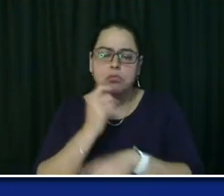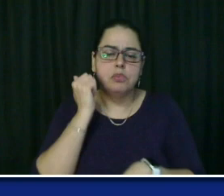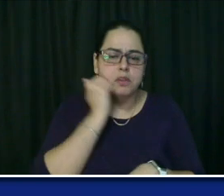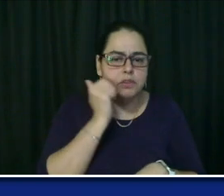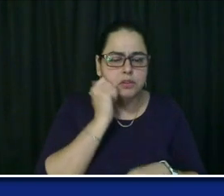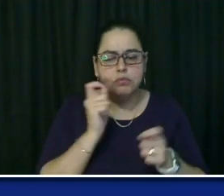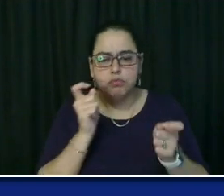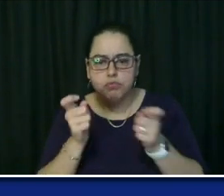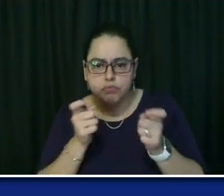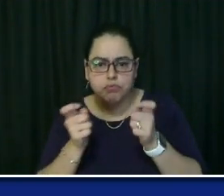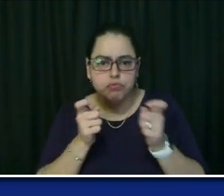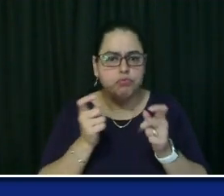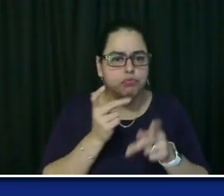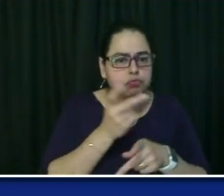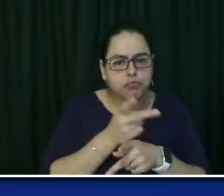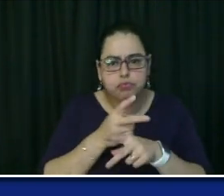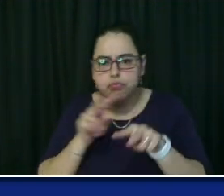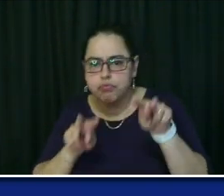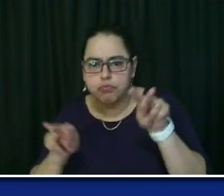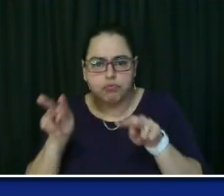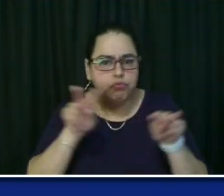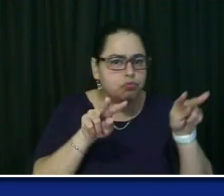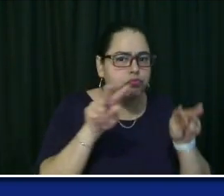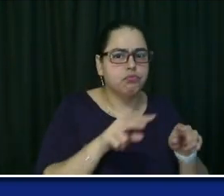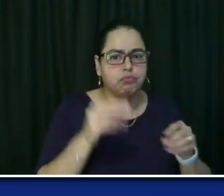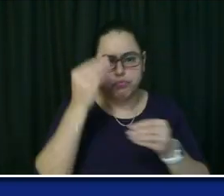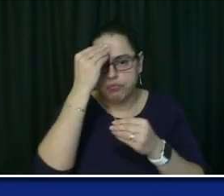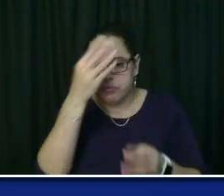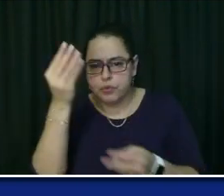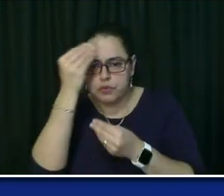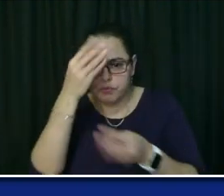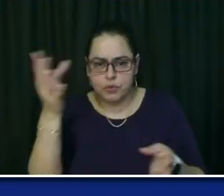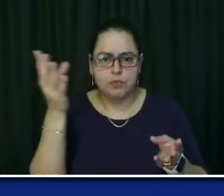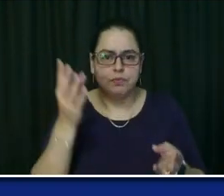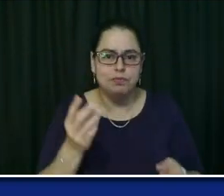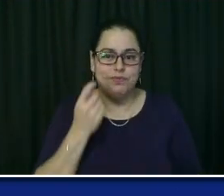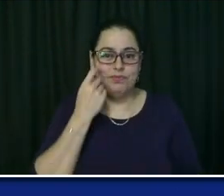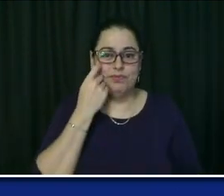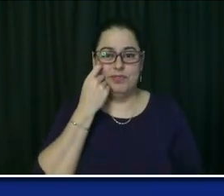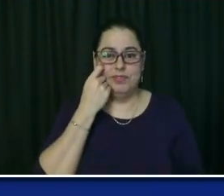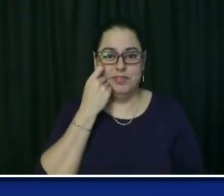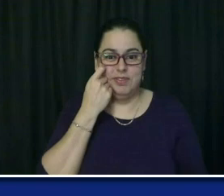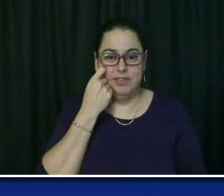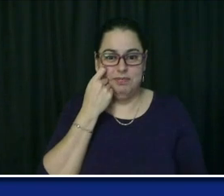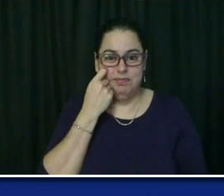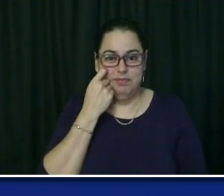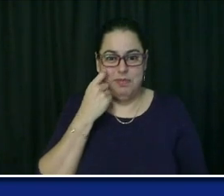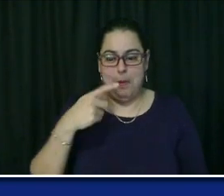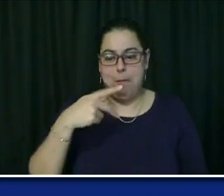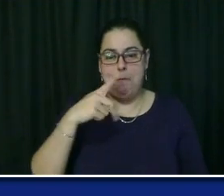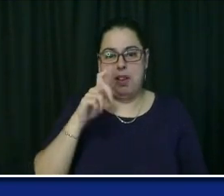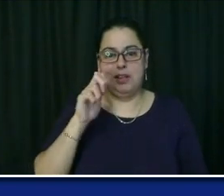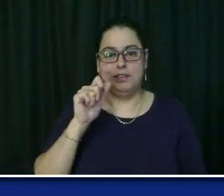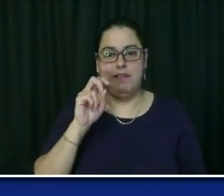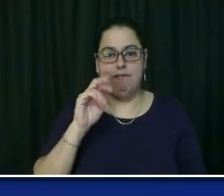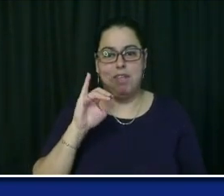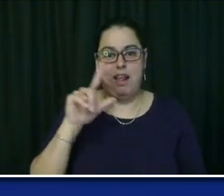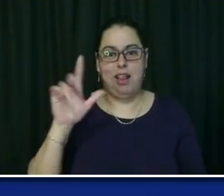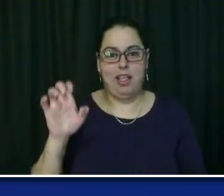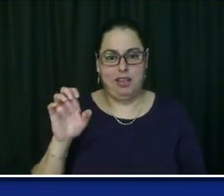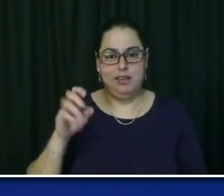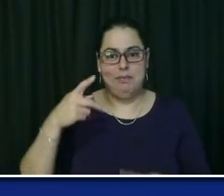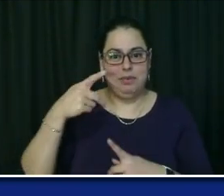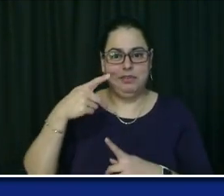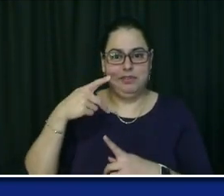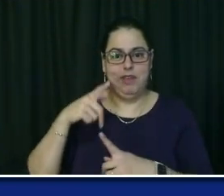Pleasantville that dates back a month now, almost a month, and we have not seen a spike that came out of that. We've had incidents in a couple